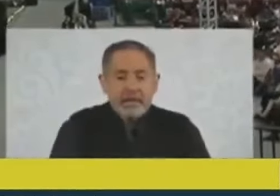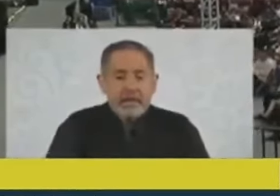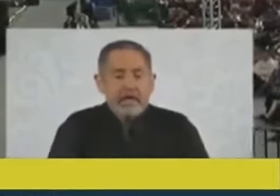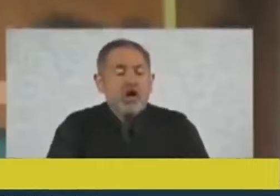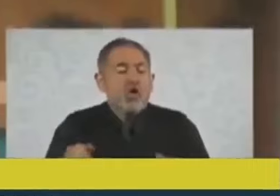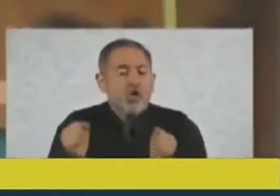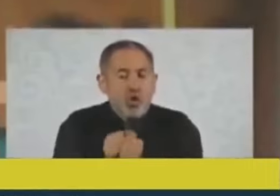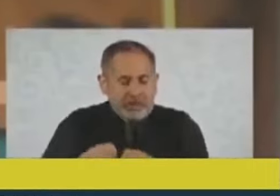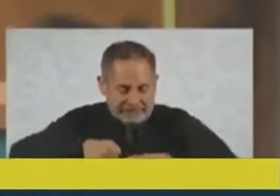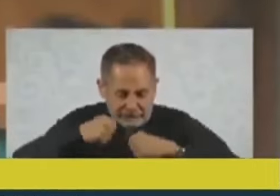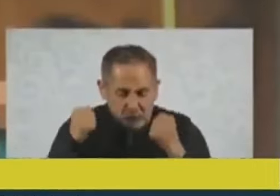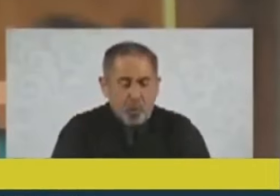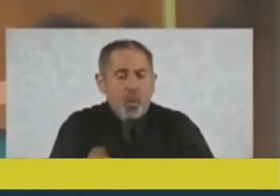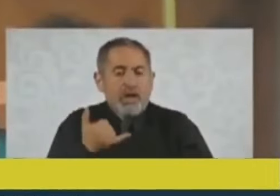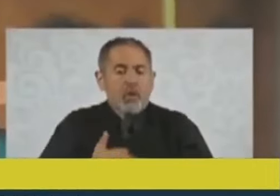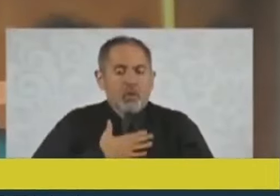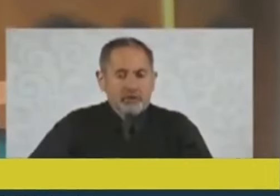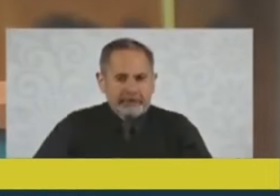A secure and